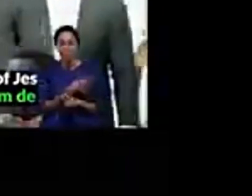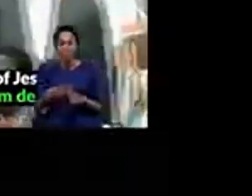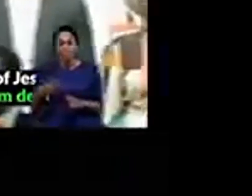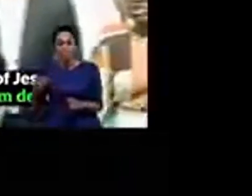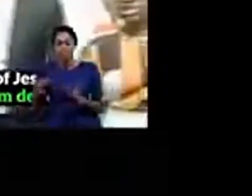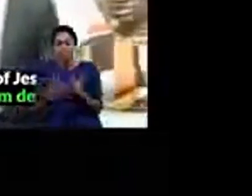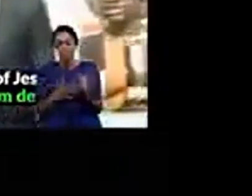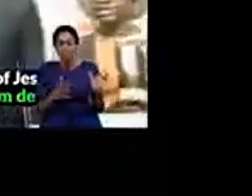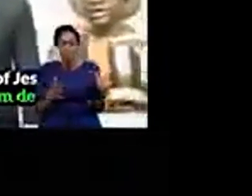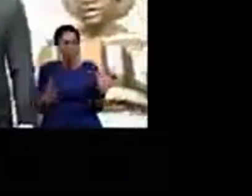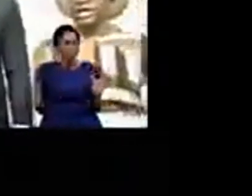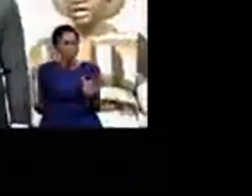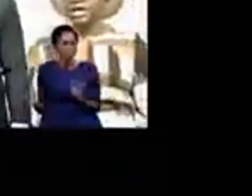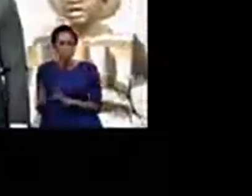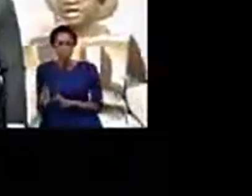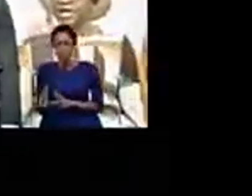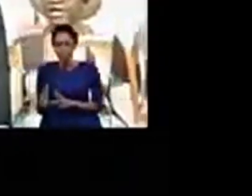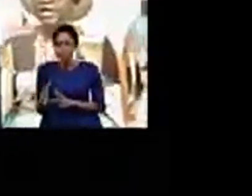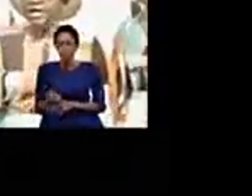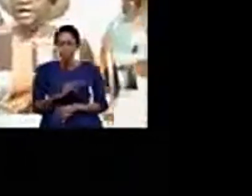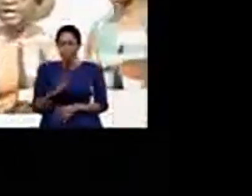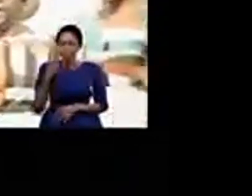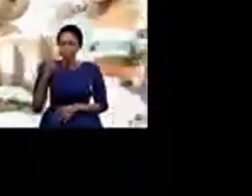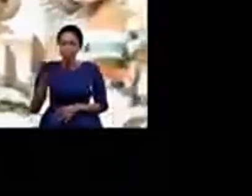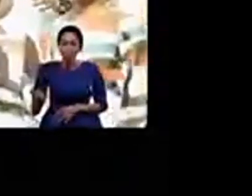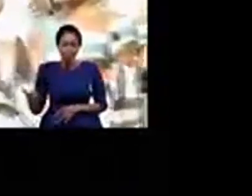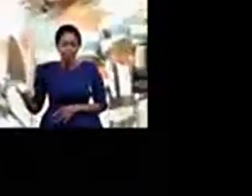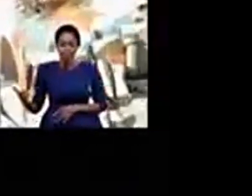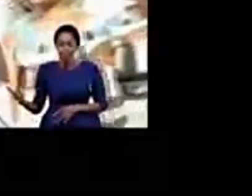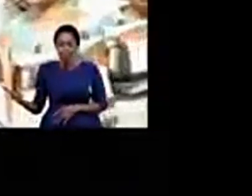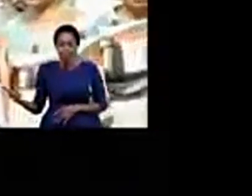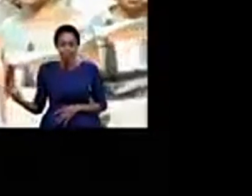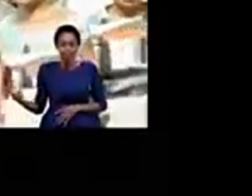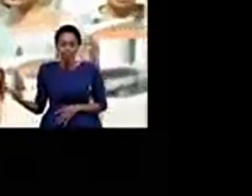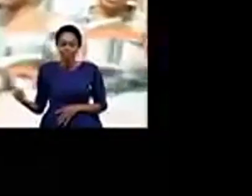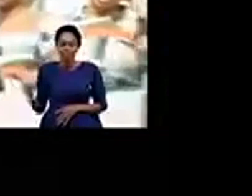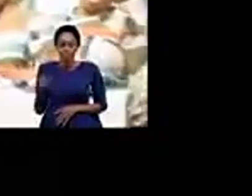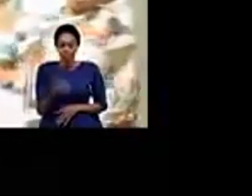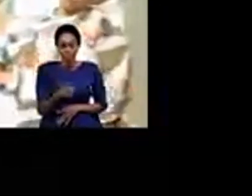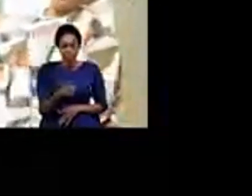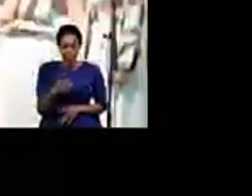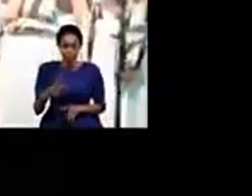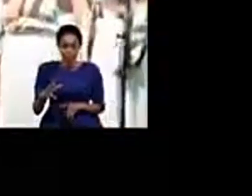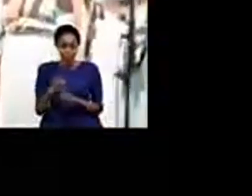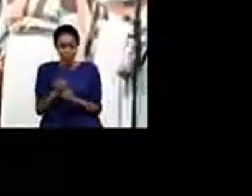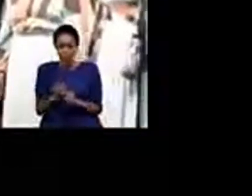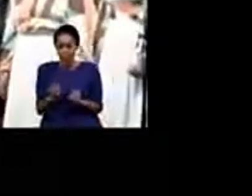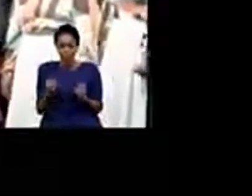Jesus, I see you taking ground.